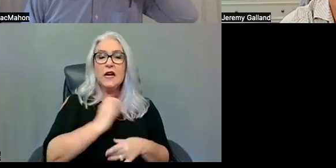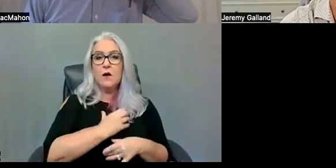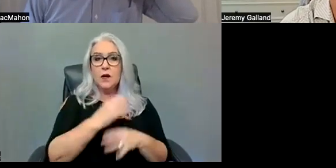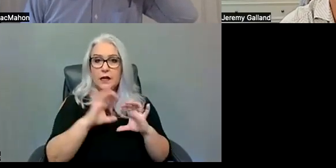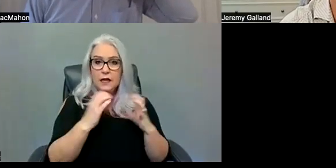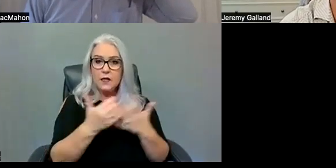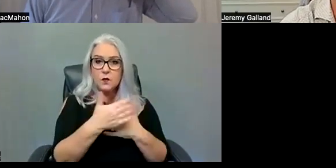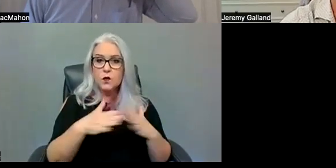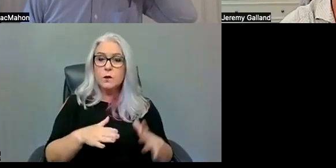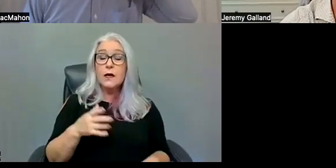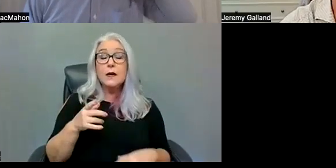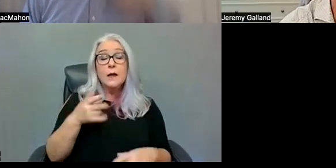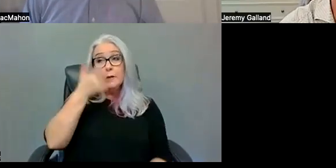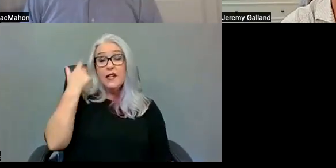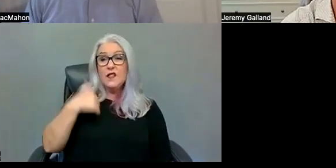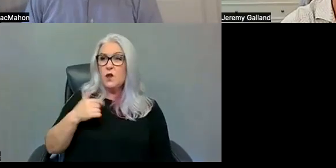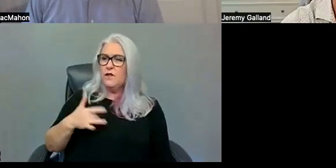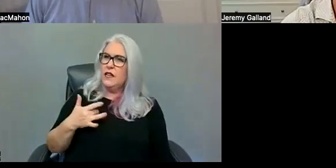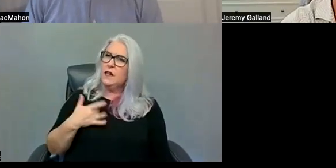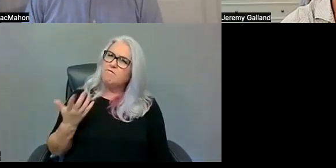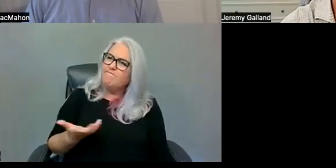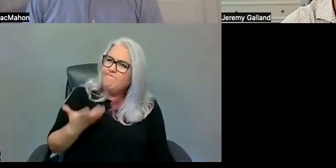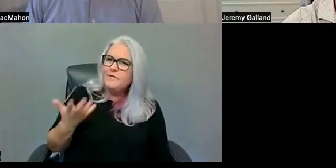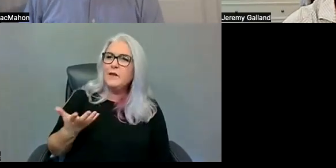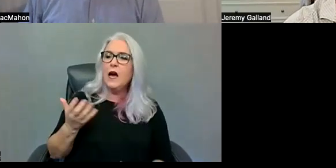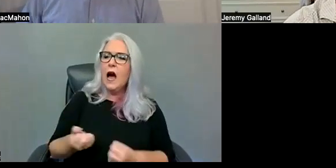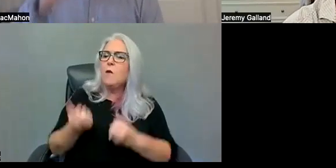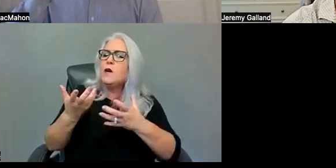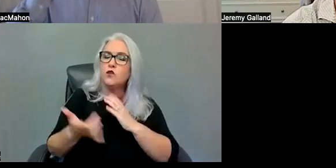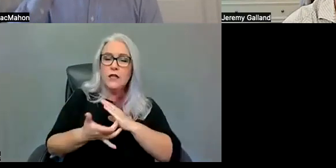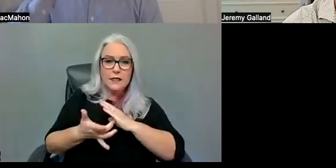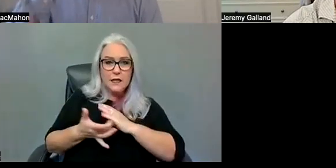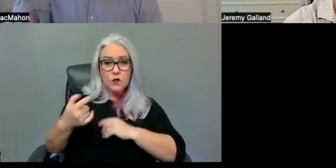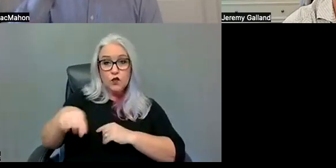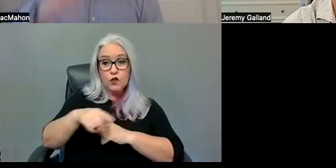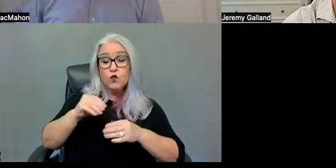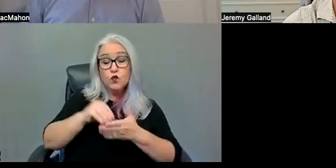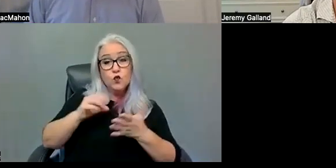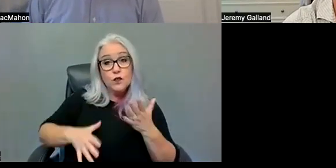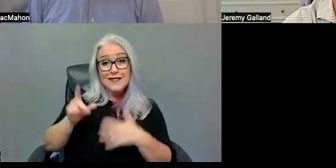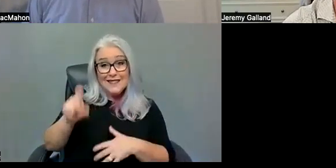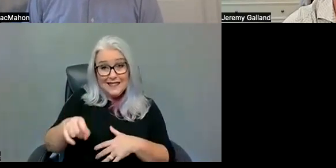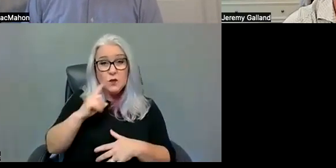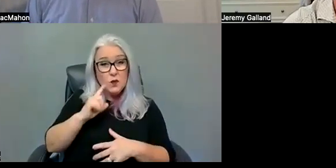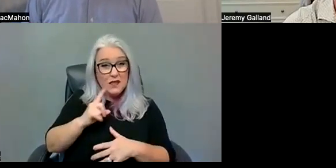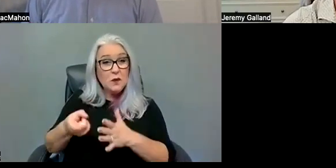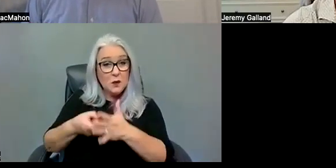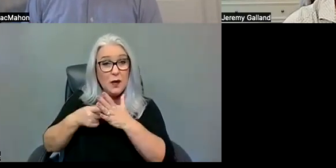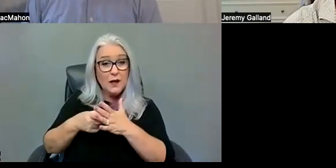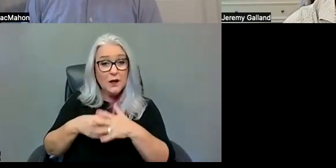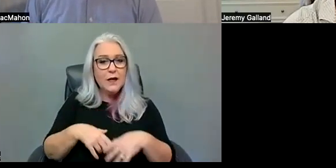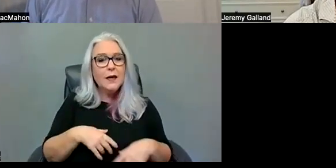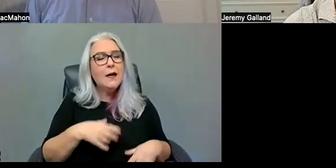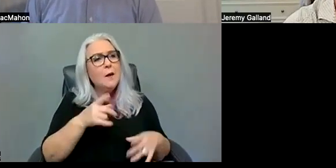as how much technology do the students need? At the same time, if you ask adults, what percentage of your day are